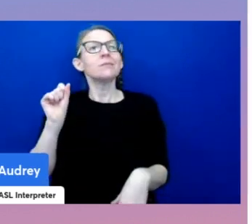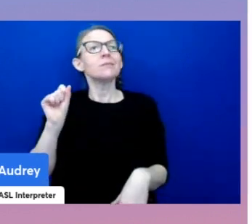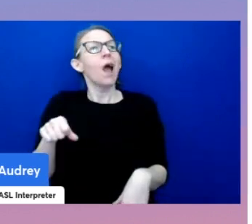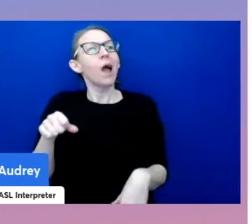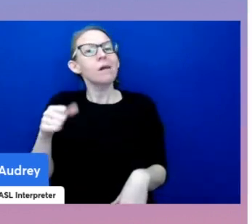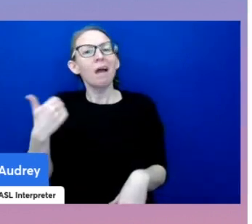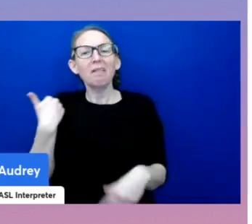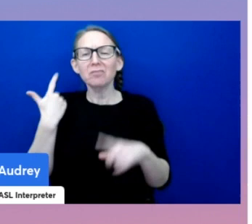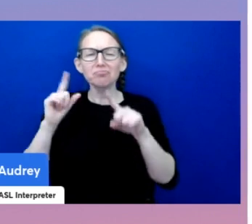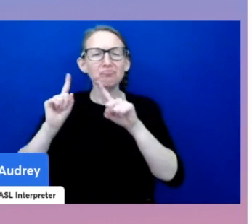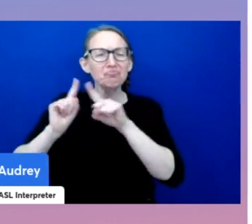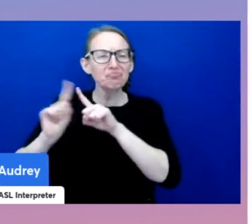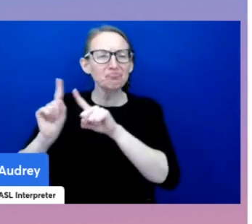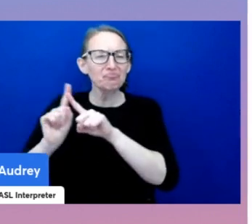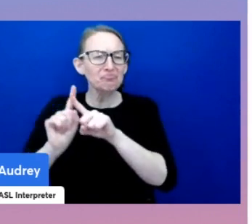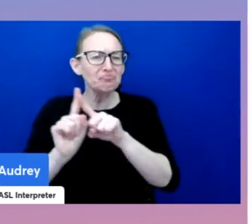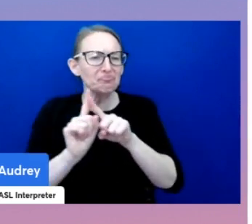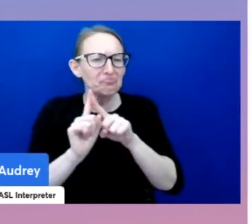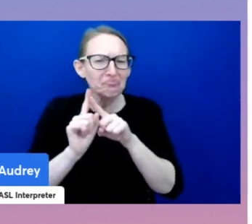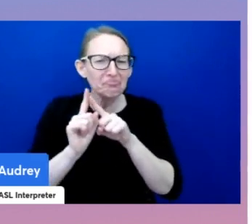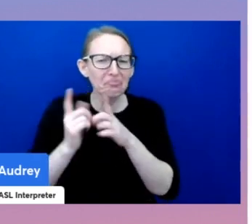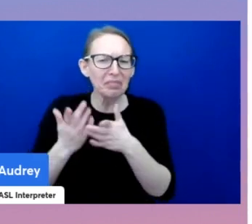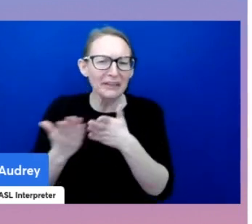a number of different things, not